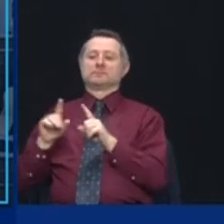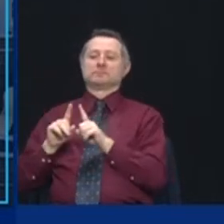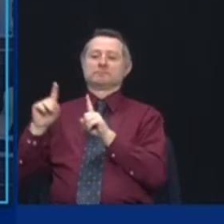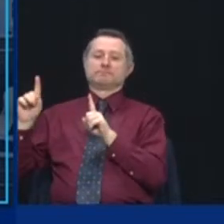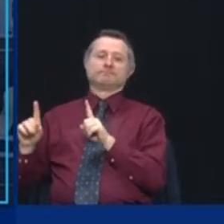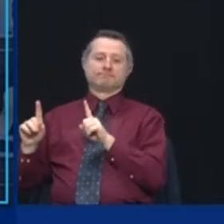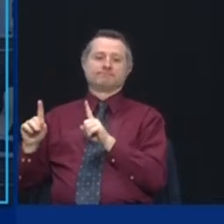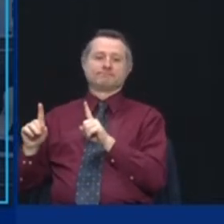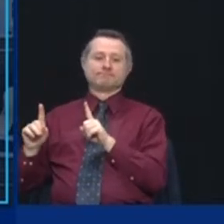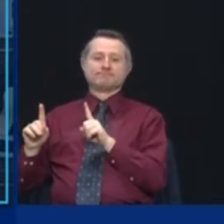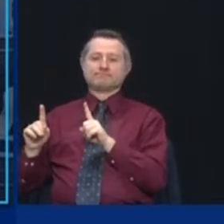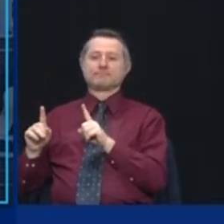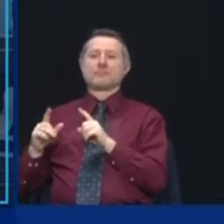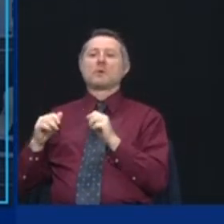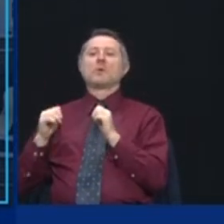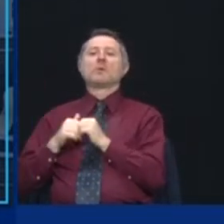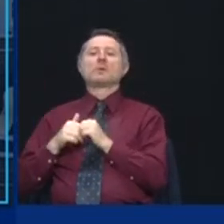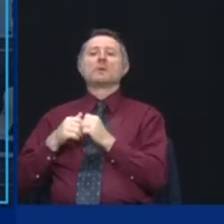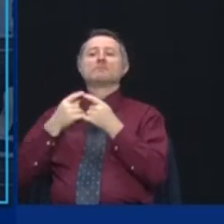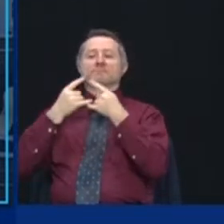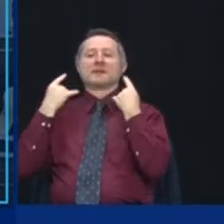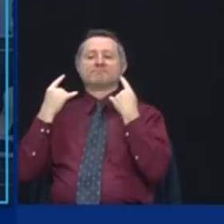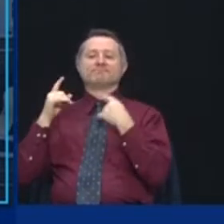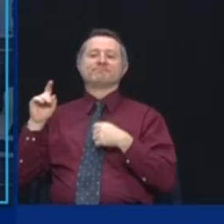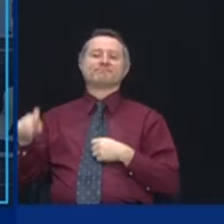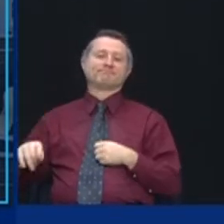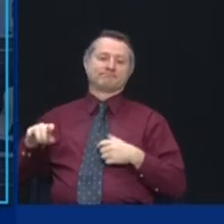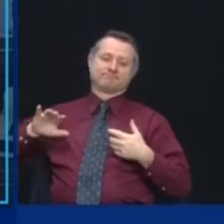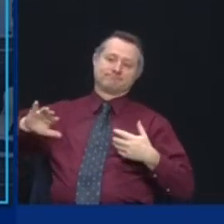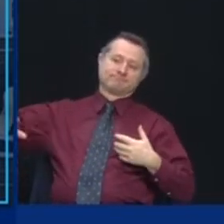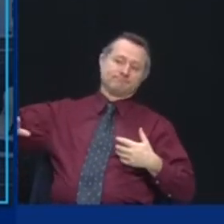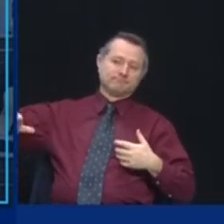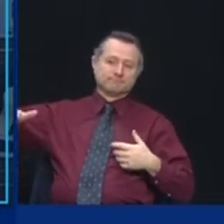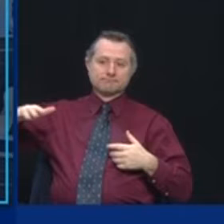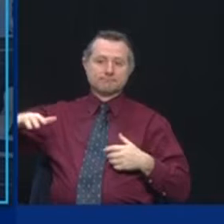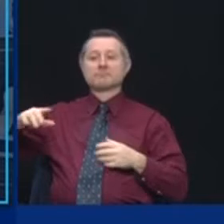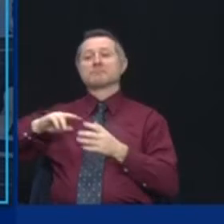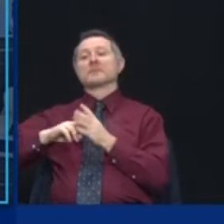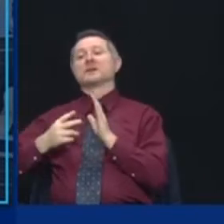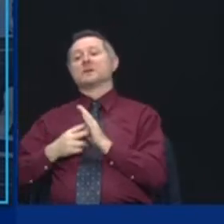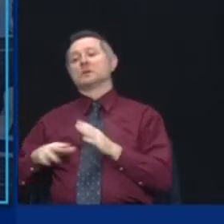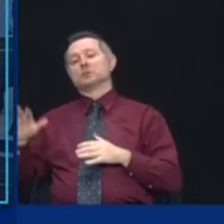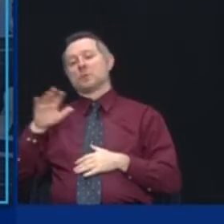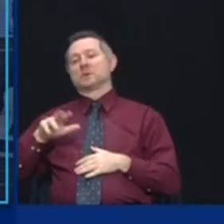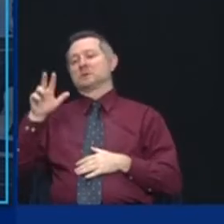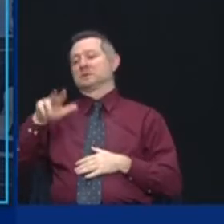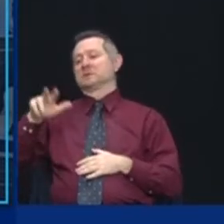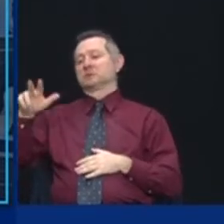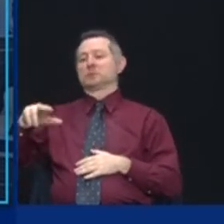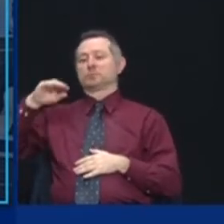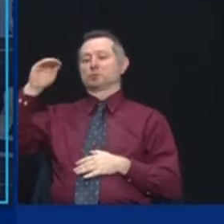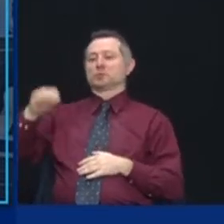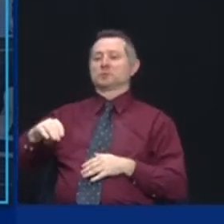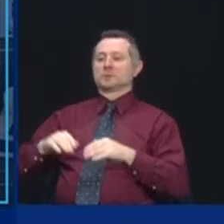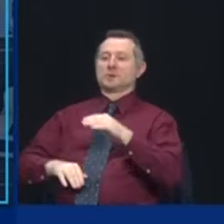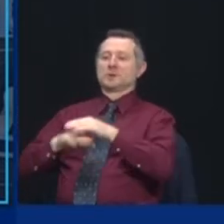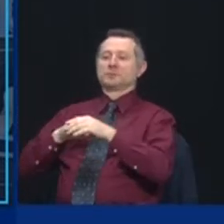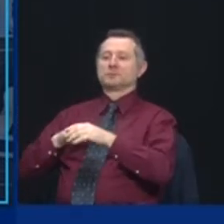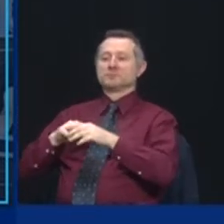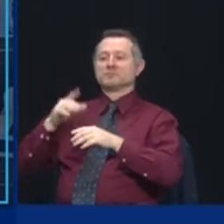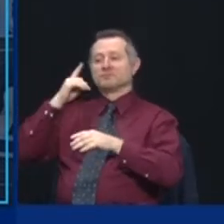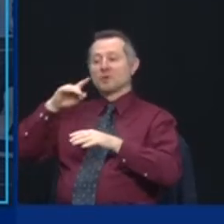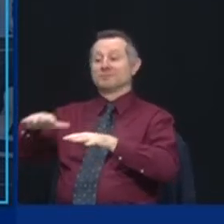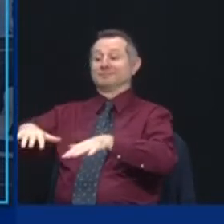applies with masks, and that comes out to roughly 33% in those